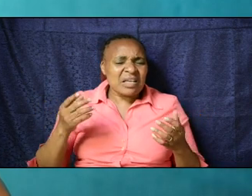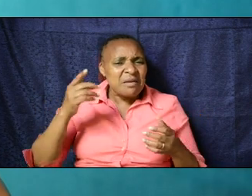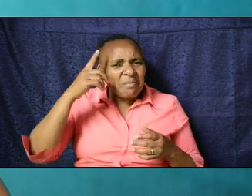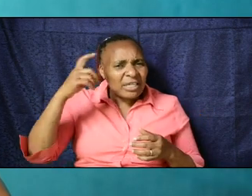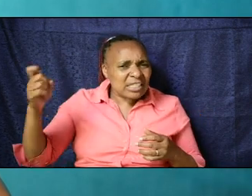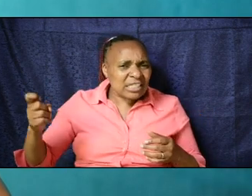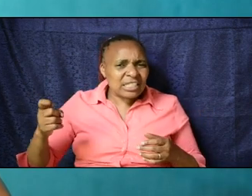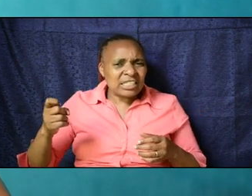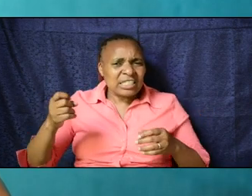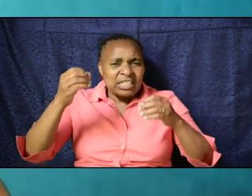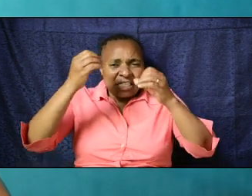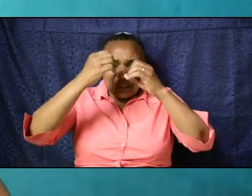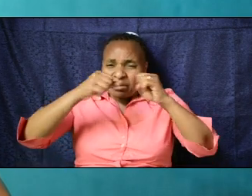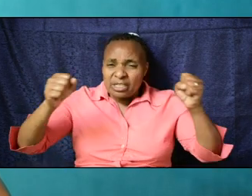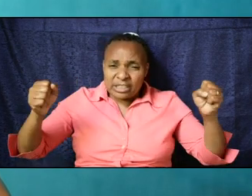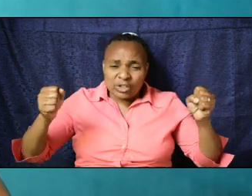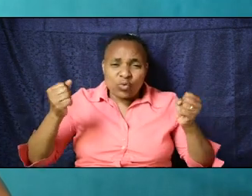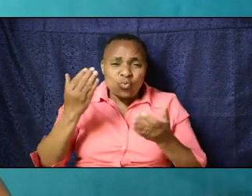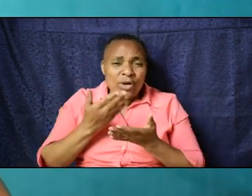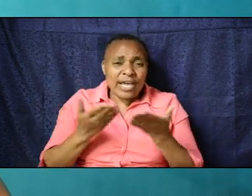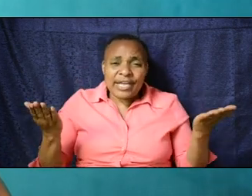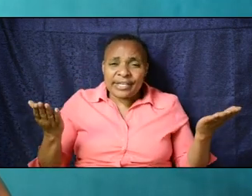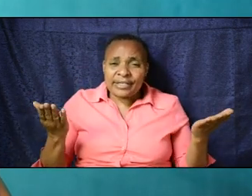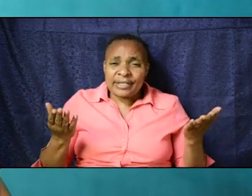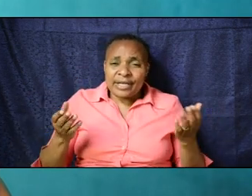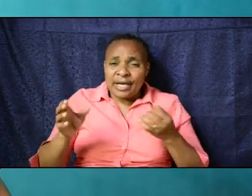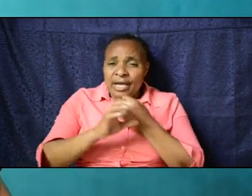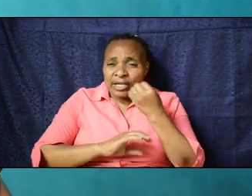just imagine the president of whatever country you come from.